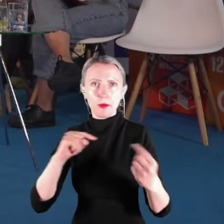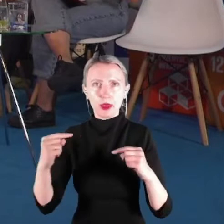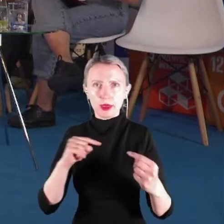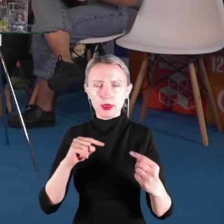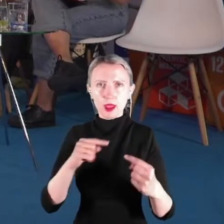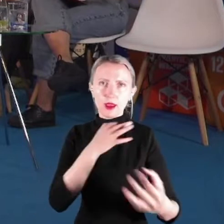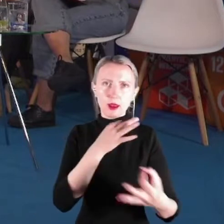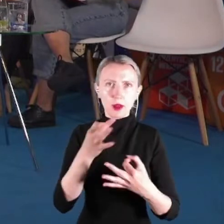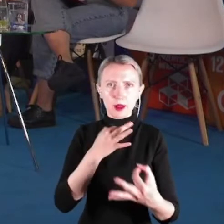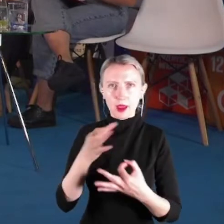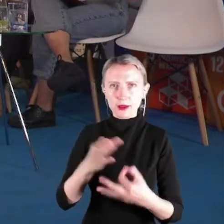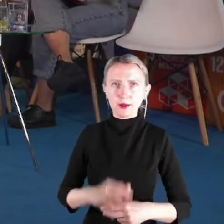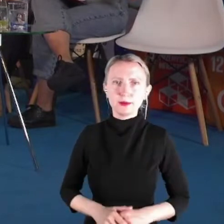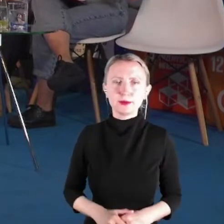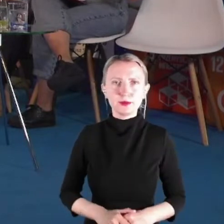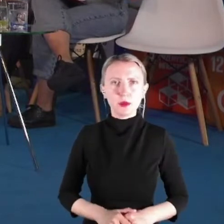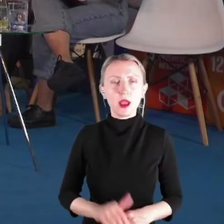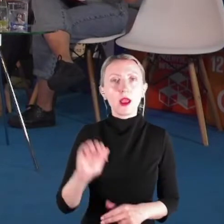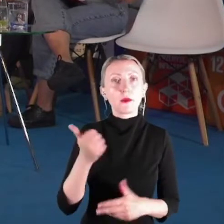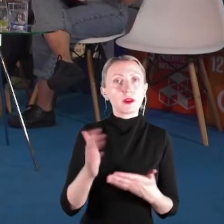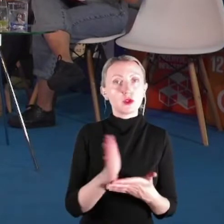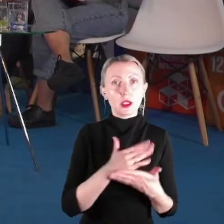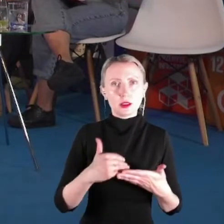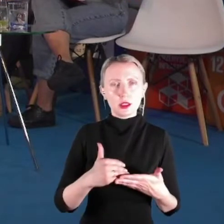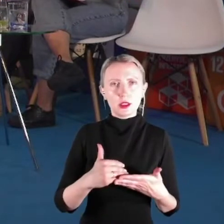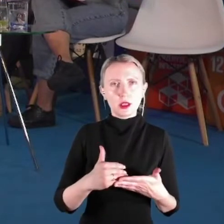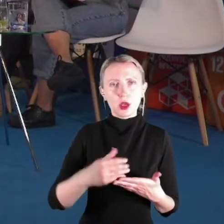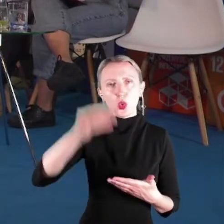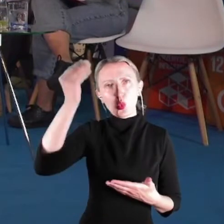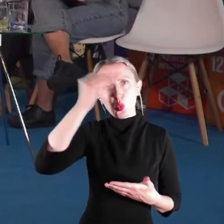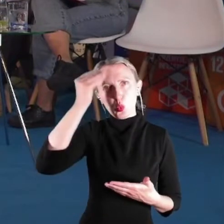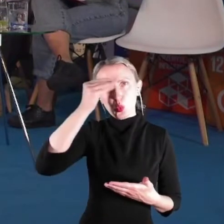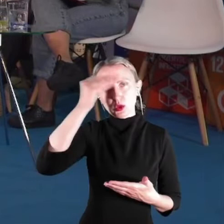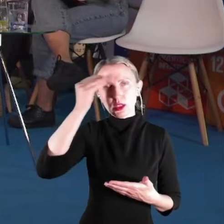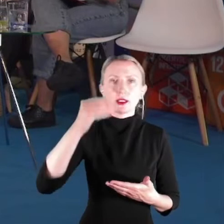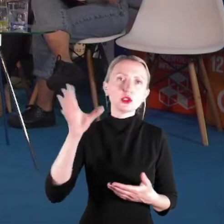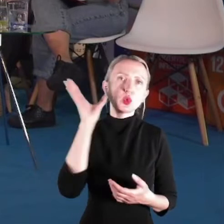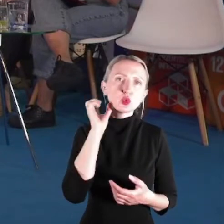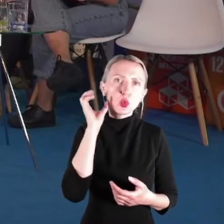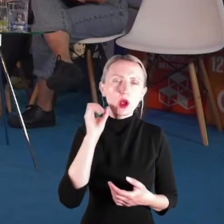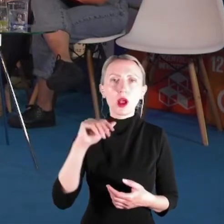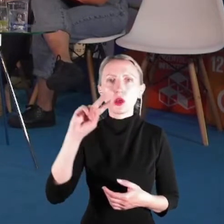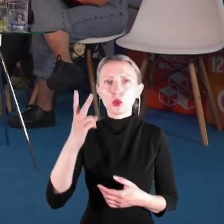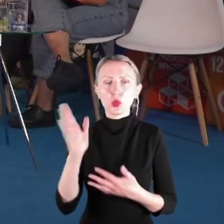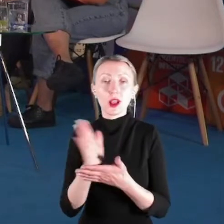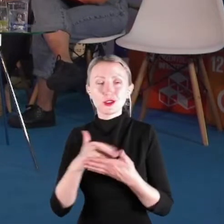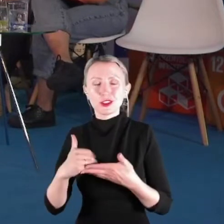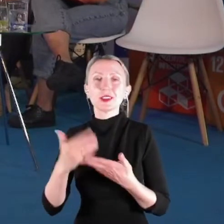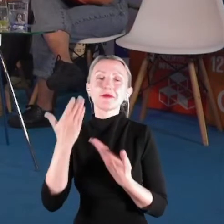purely learning and listening, and then we really hope for an interactive debate where you participate.